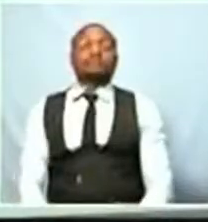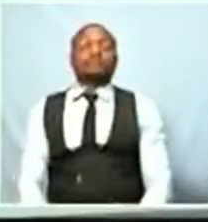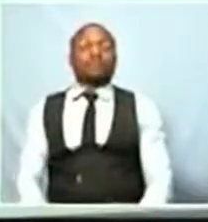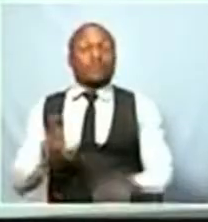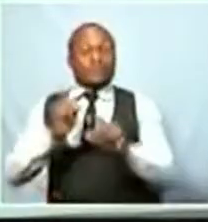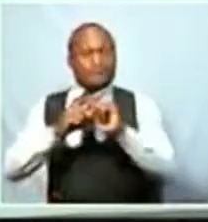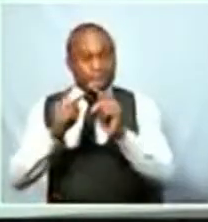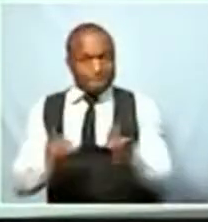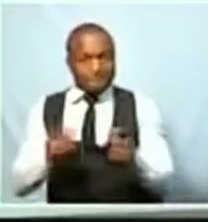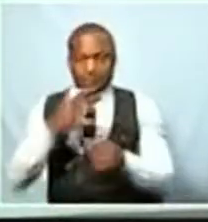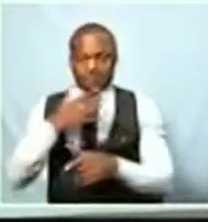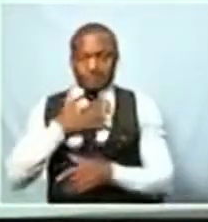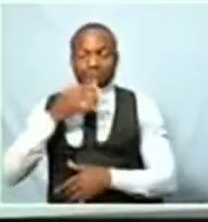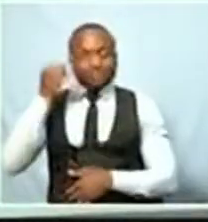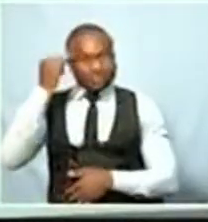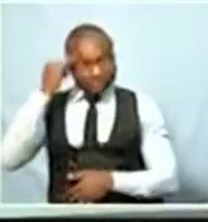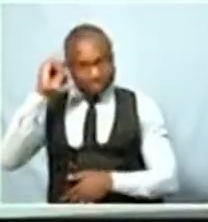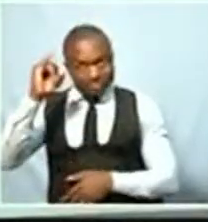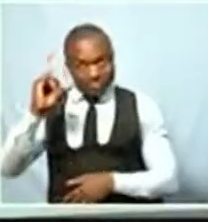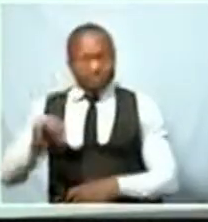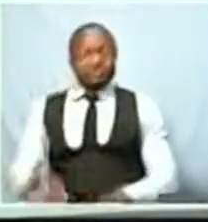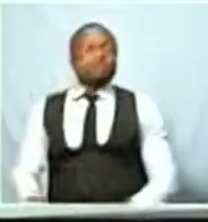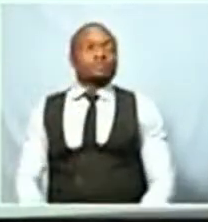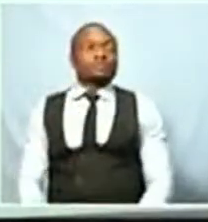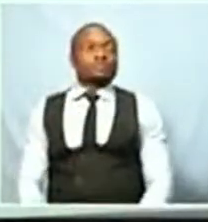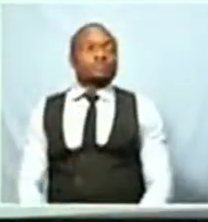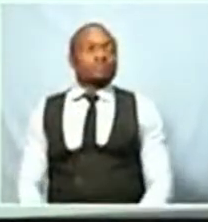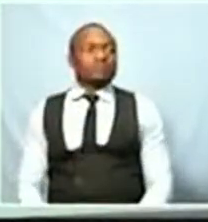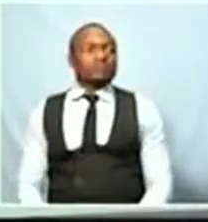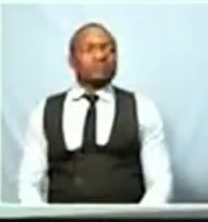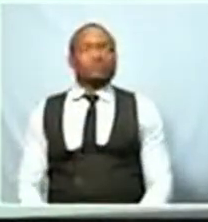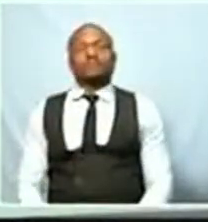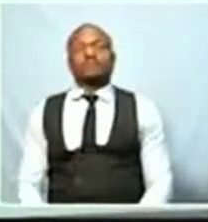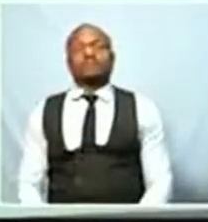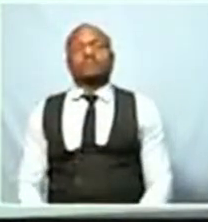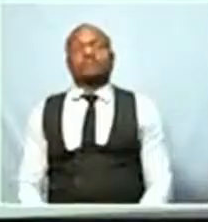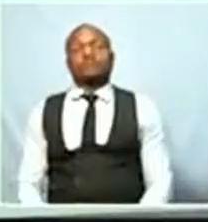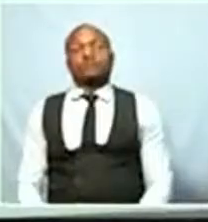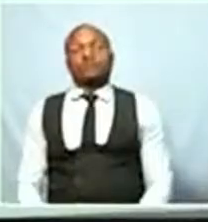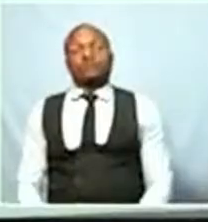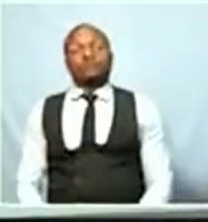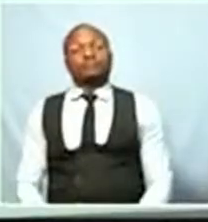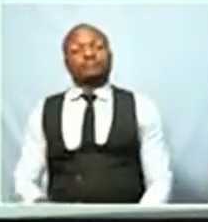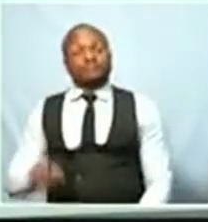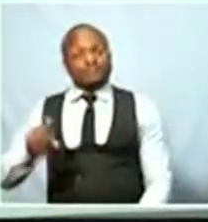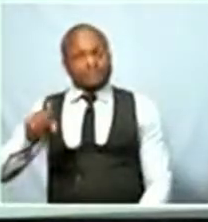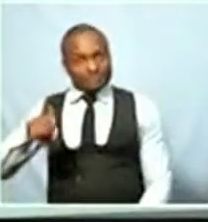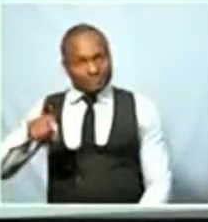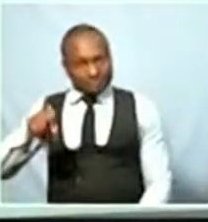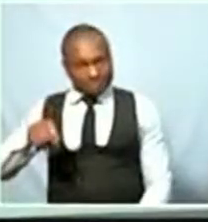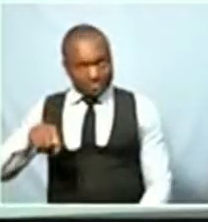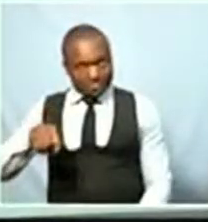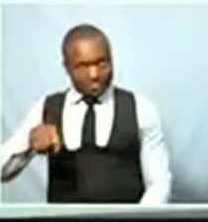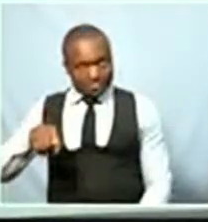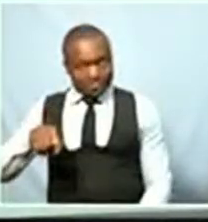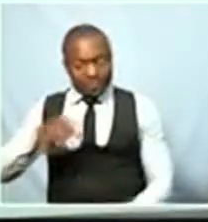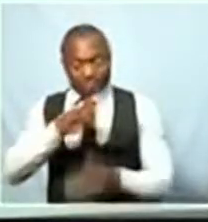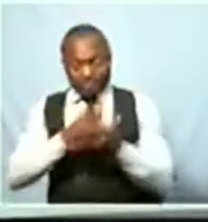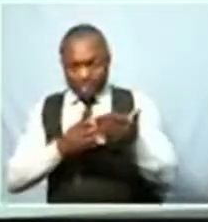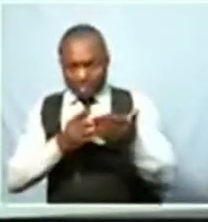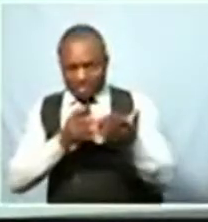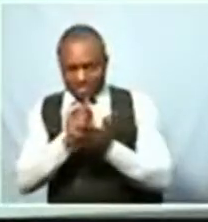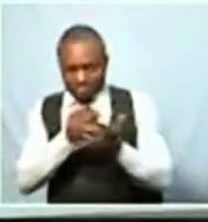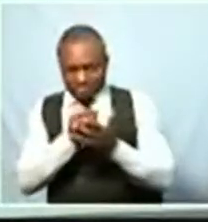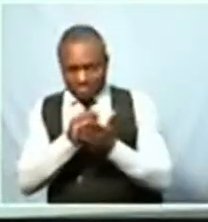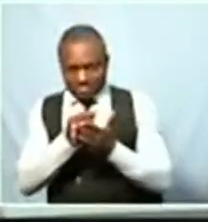but it is my view that in as much as we still require some